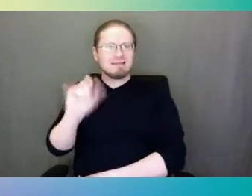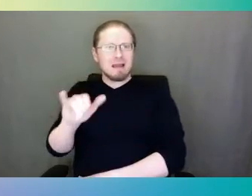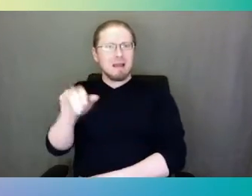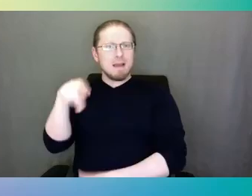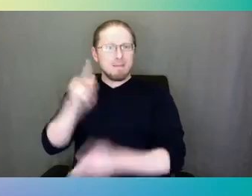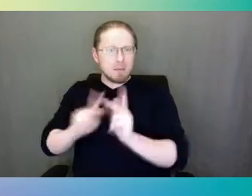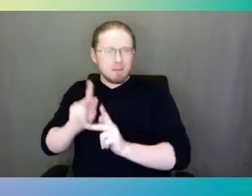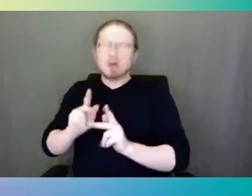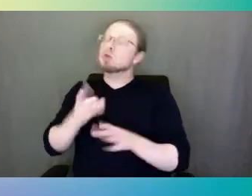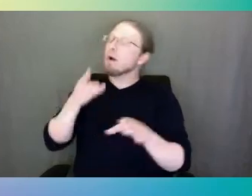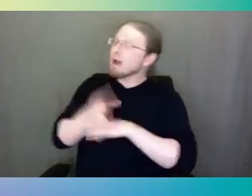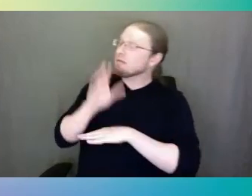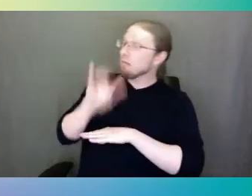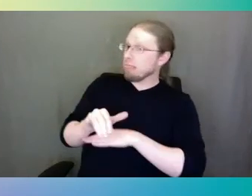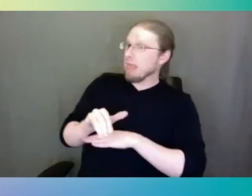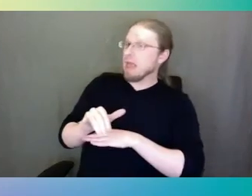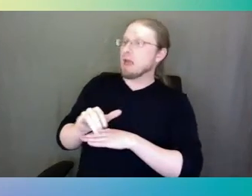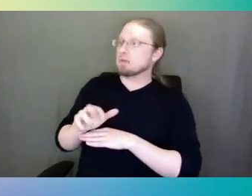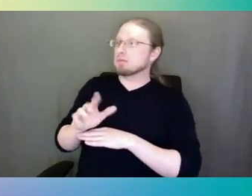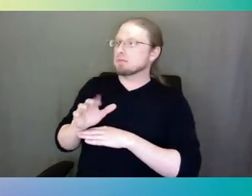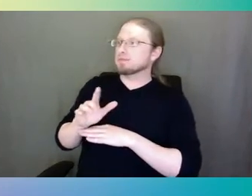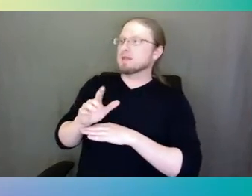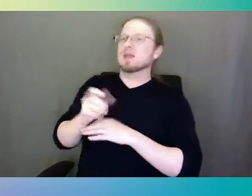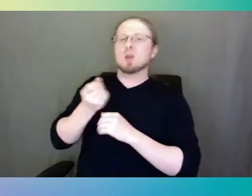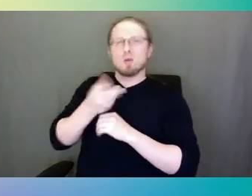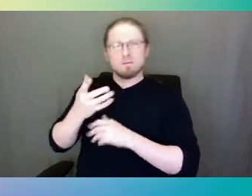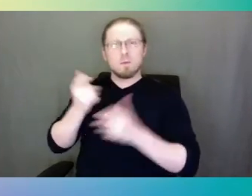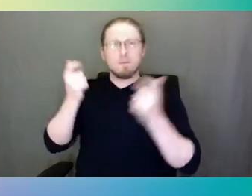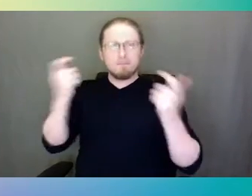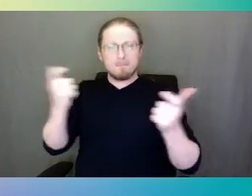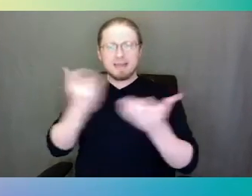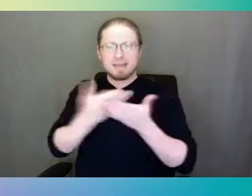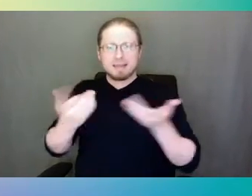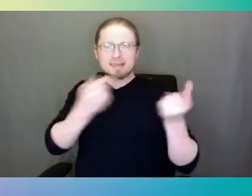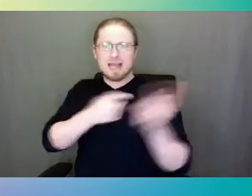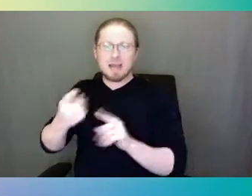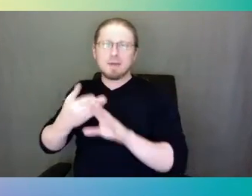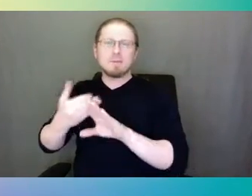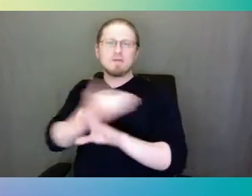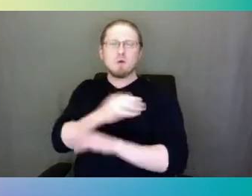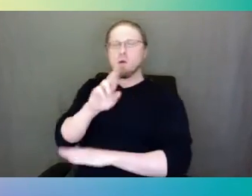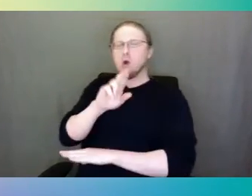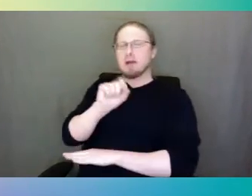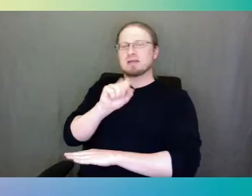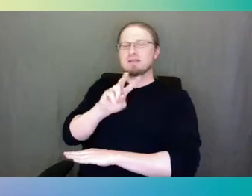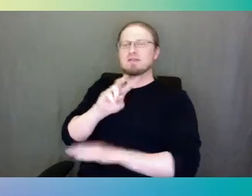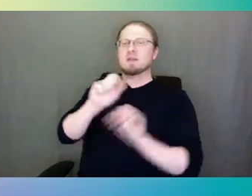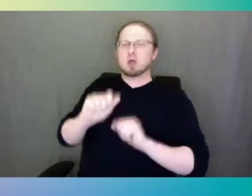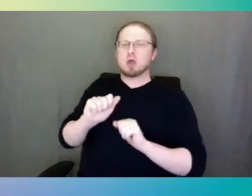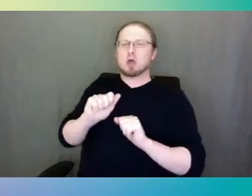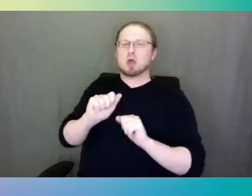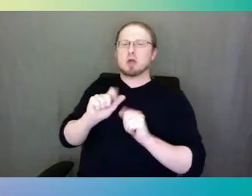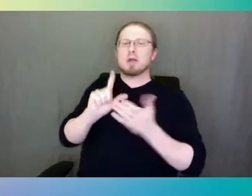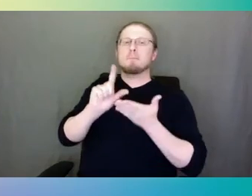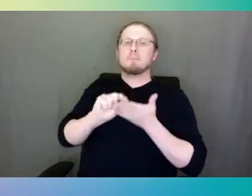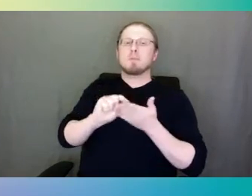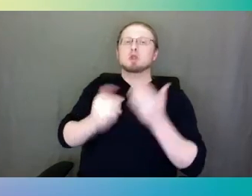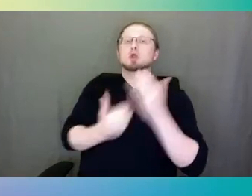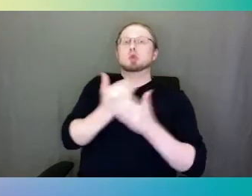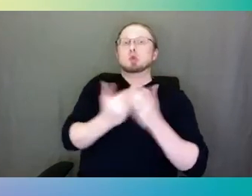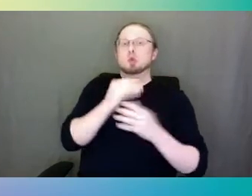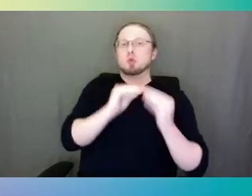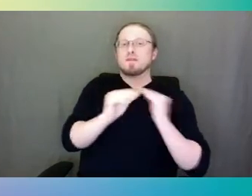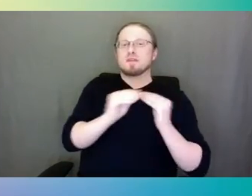place before the RSV team was able to revise their work. And Kathy is going to discuss some of these